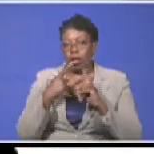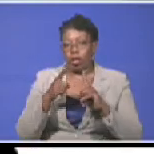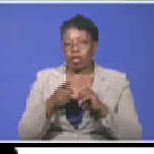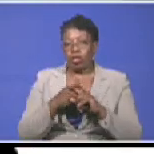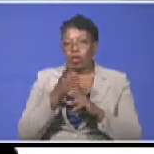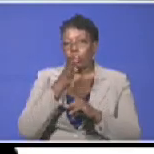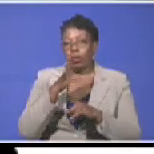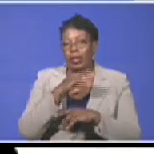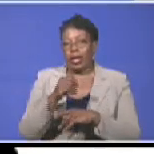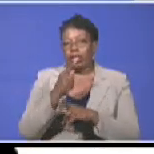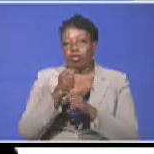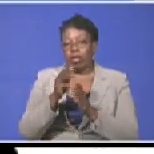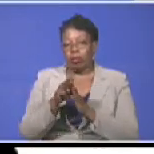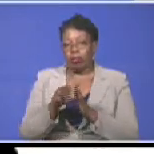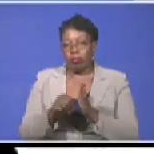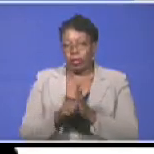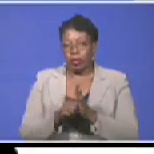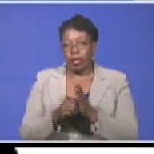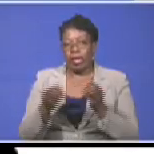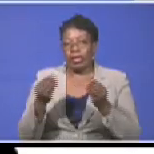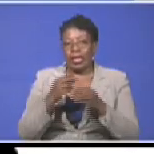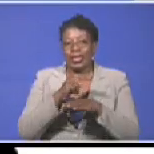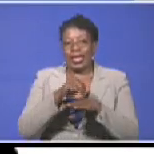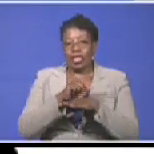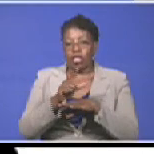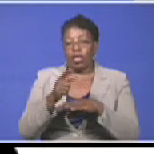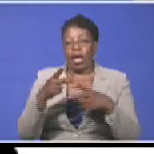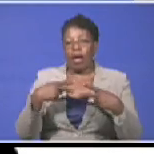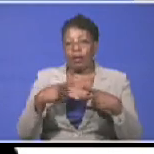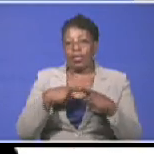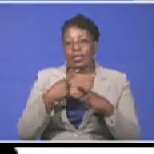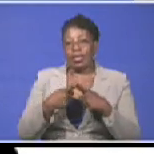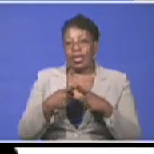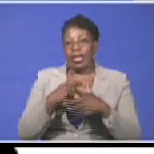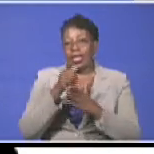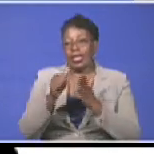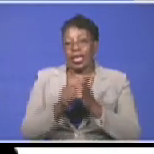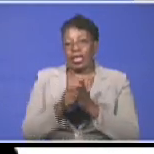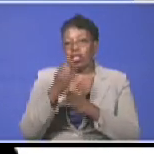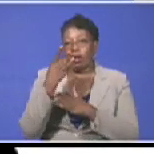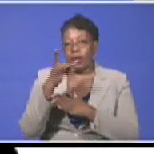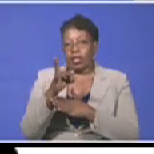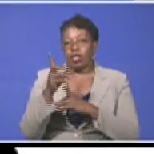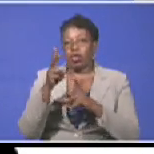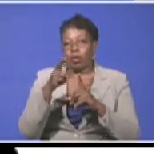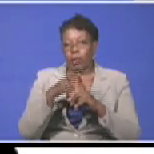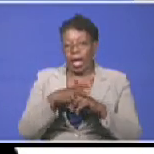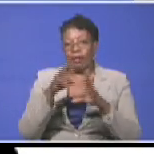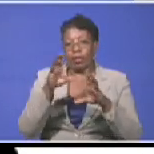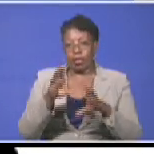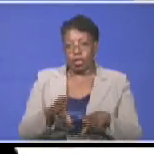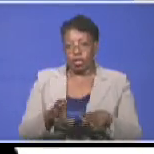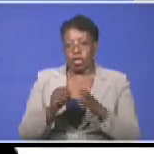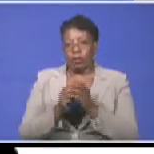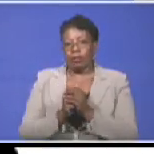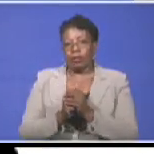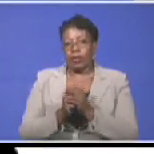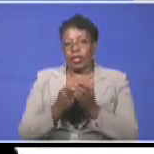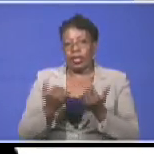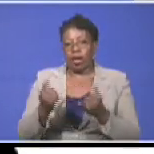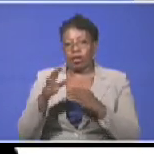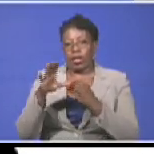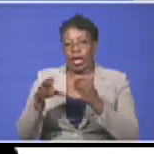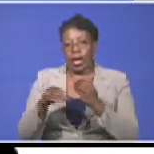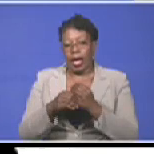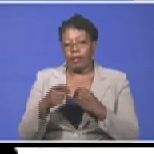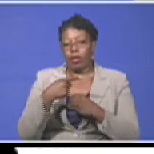children. Now, non-nationals have until the age of 18 to apply for citizenship. The proposed legislation will add teeth so that those